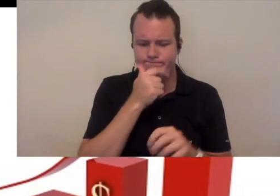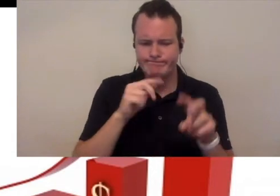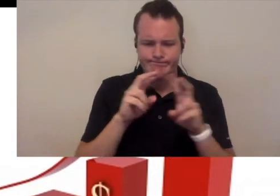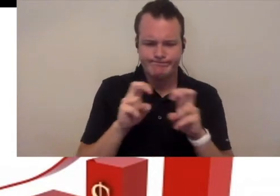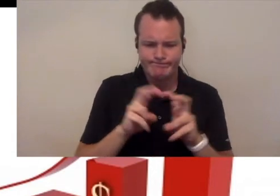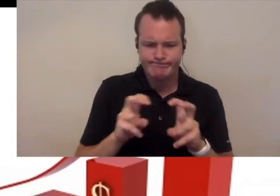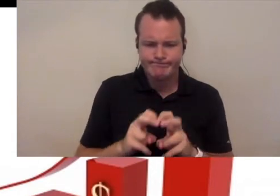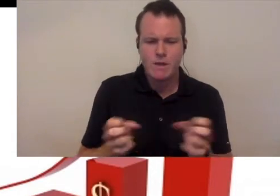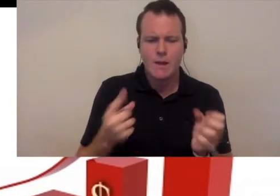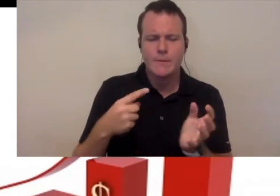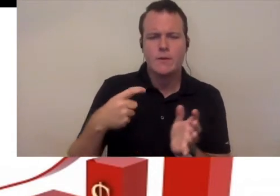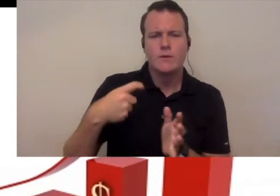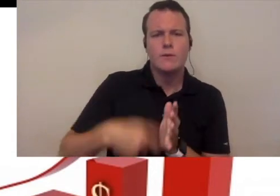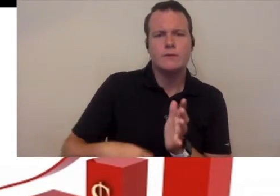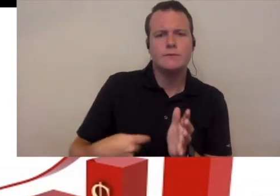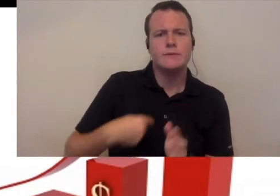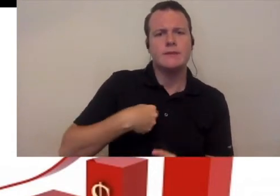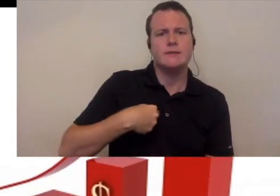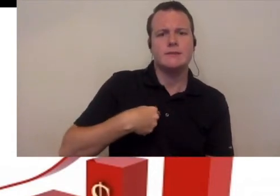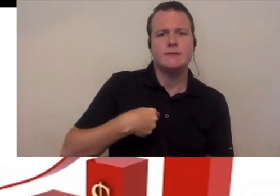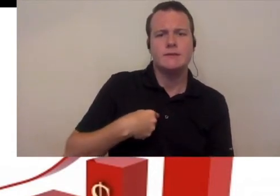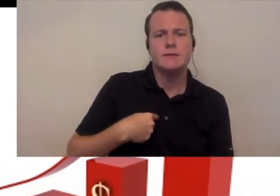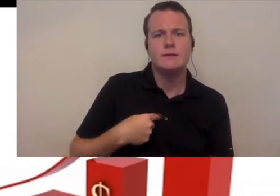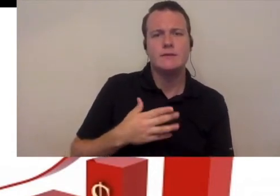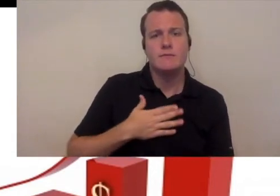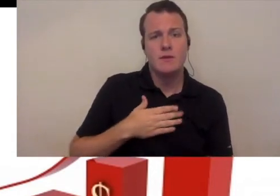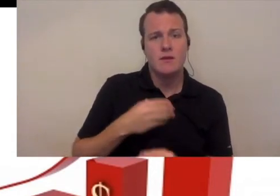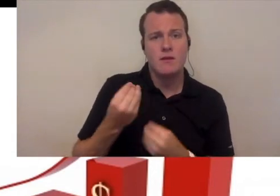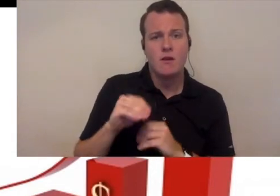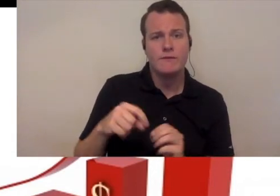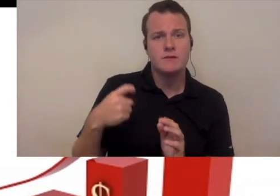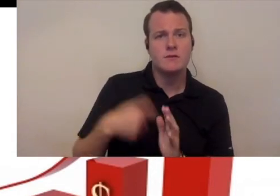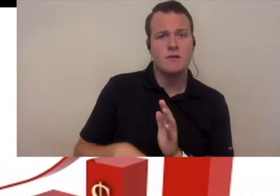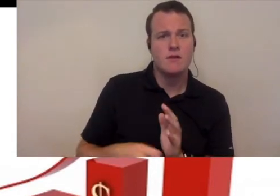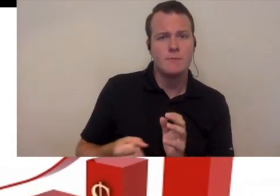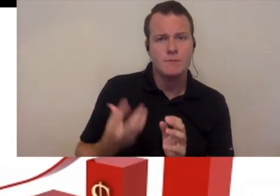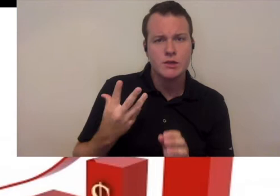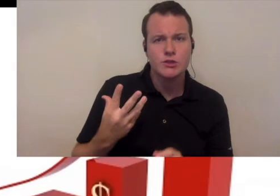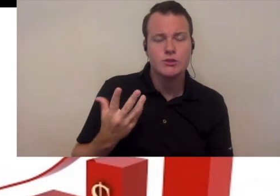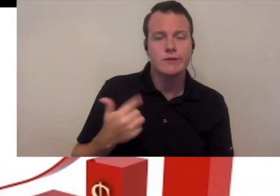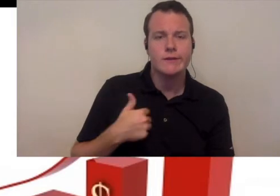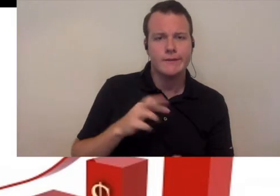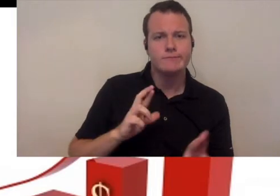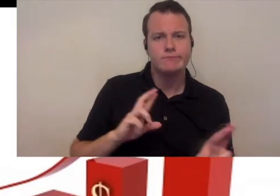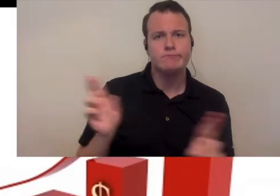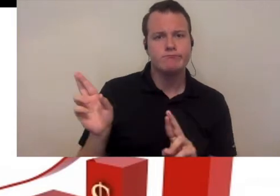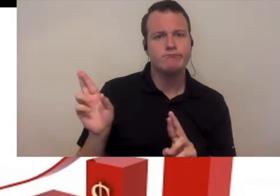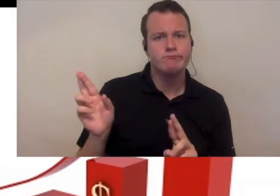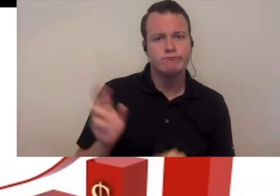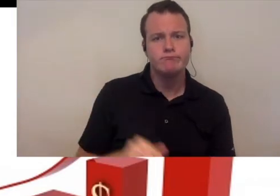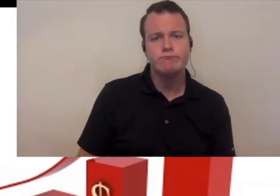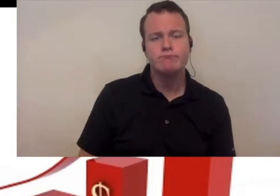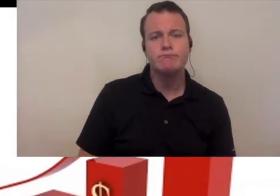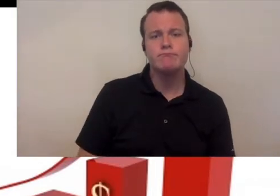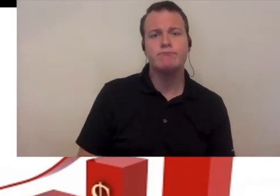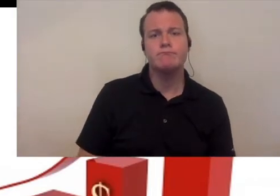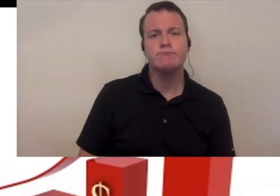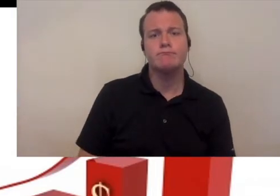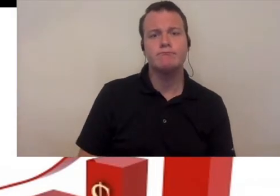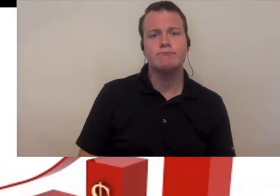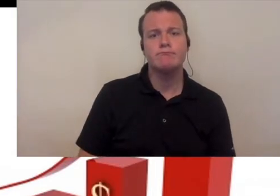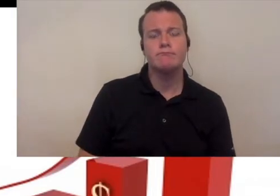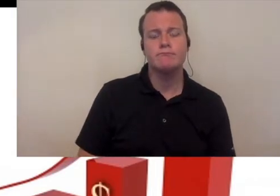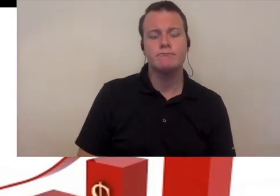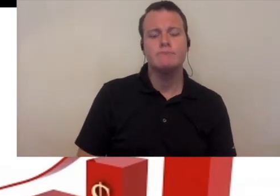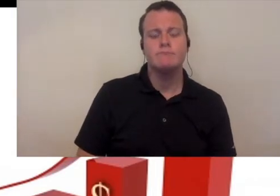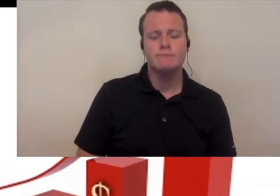me? What's it going to cost my office? And I need to prepare for that. The other thing you have to look